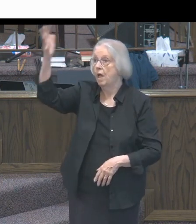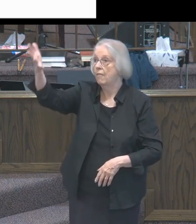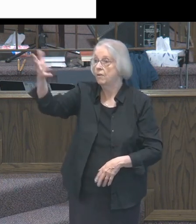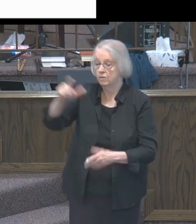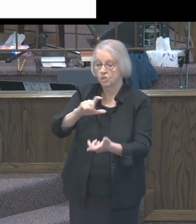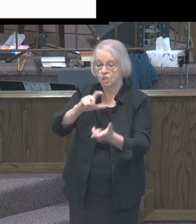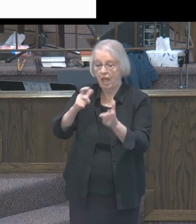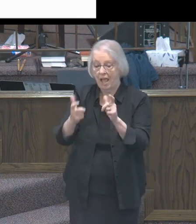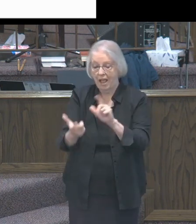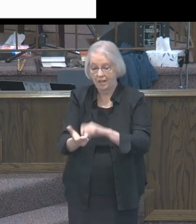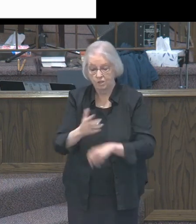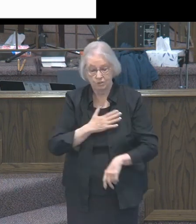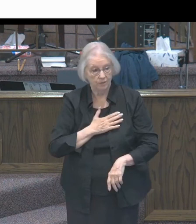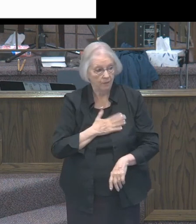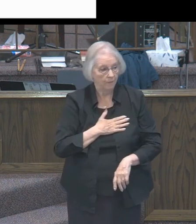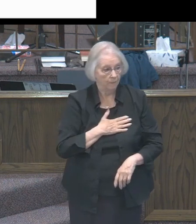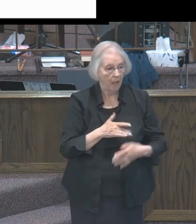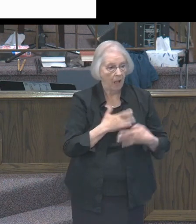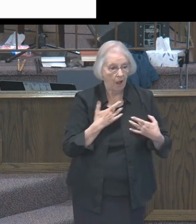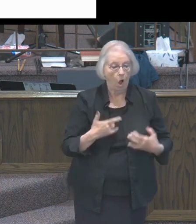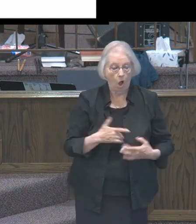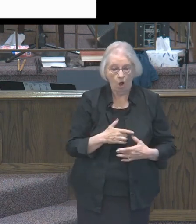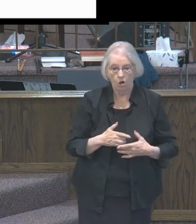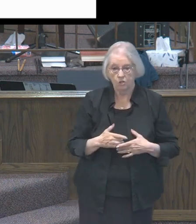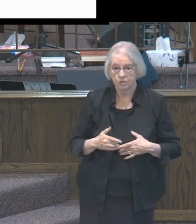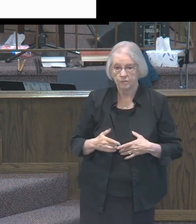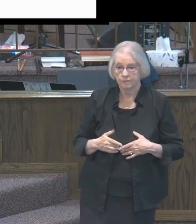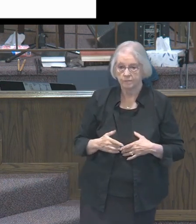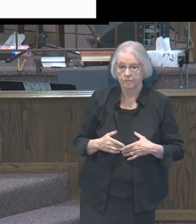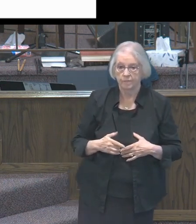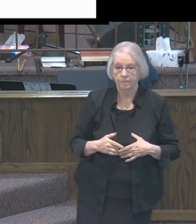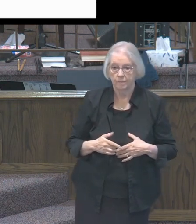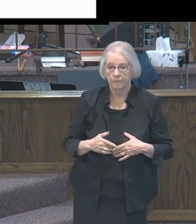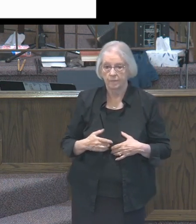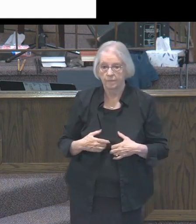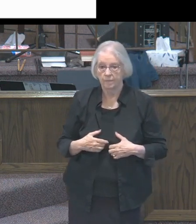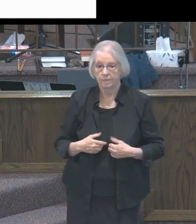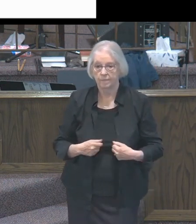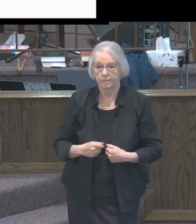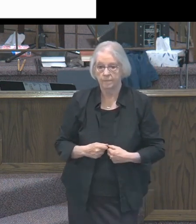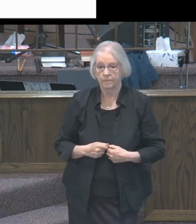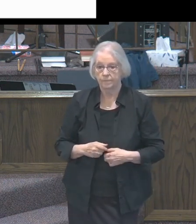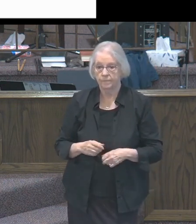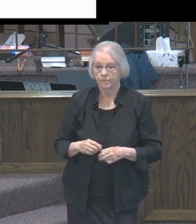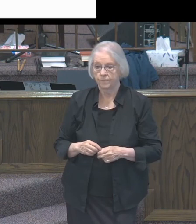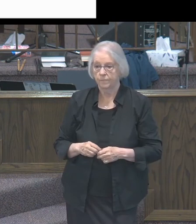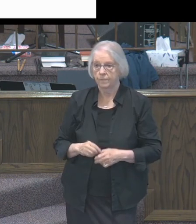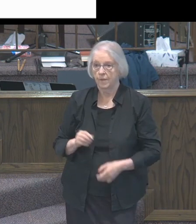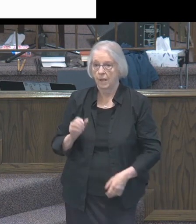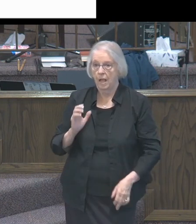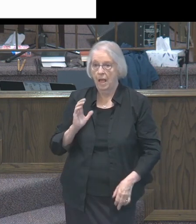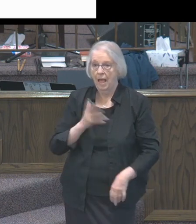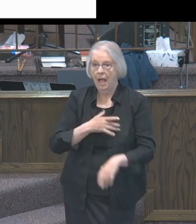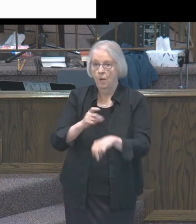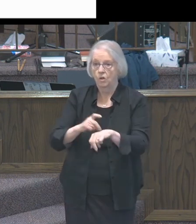Romans 12, verse 17 and 18 says to us, "As much as it depends on you to live at peace with all men."